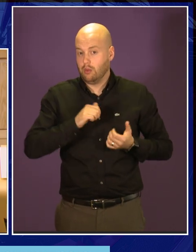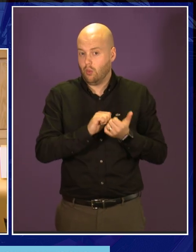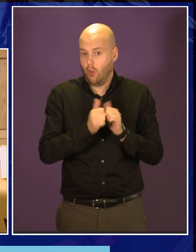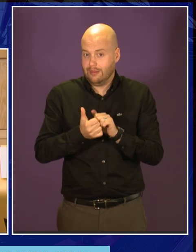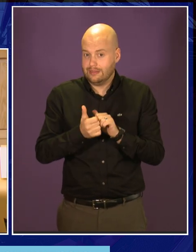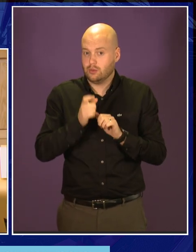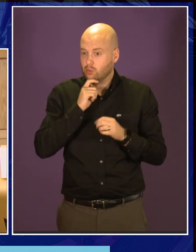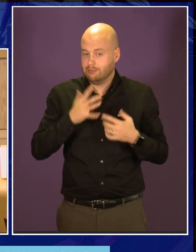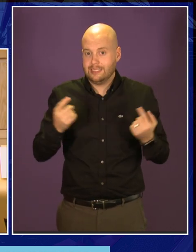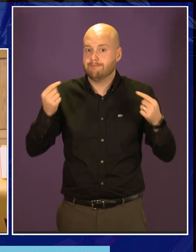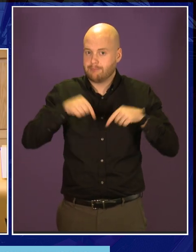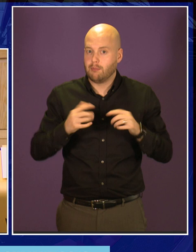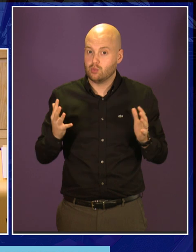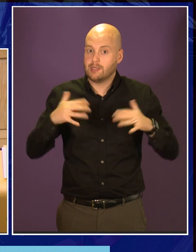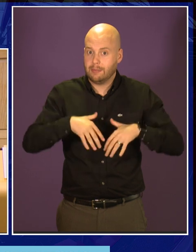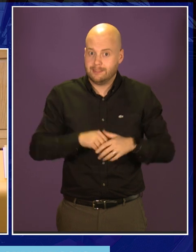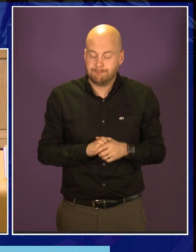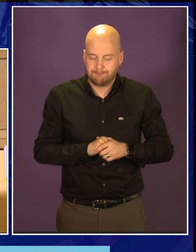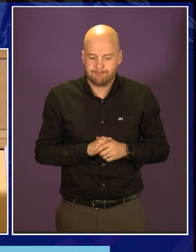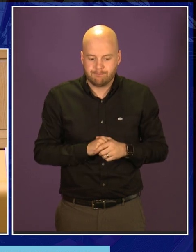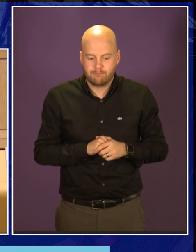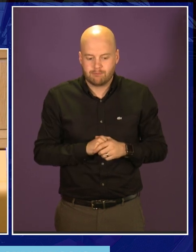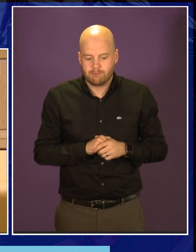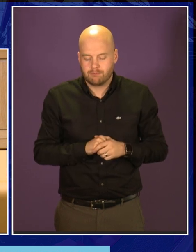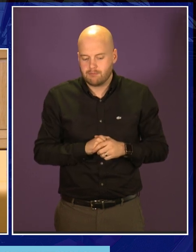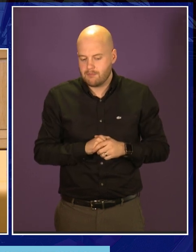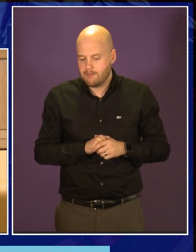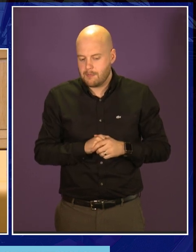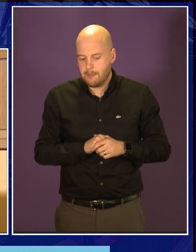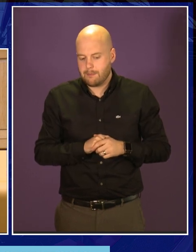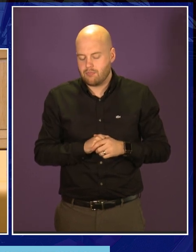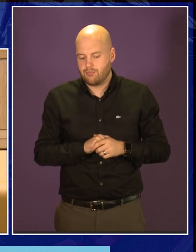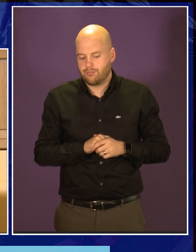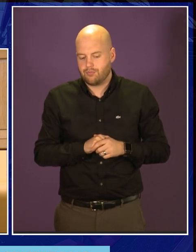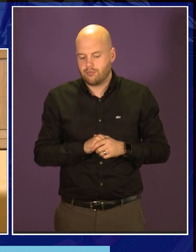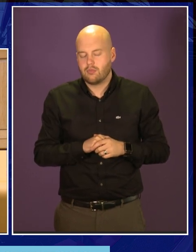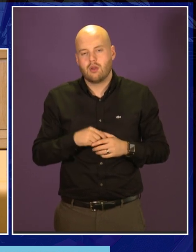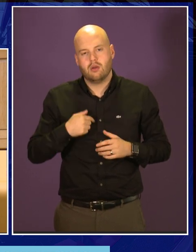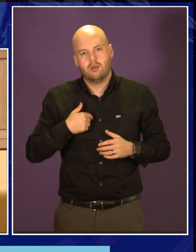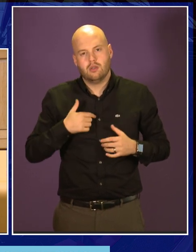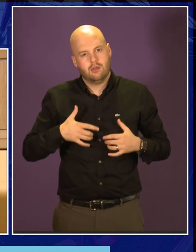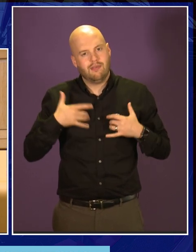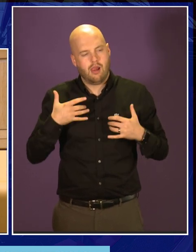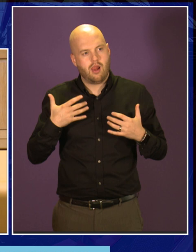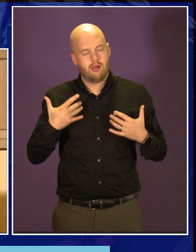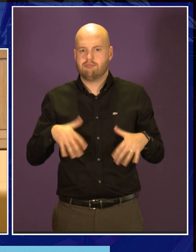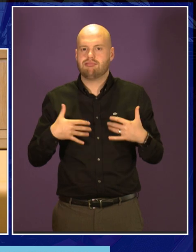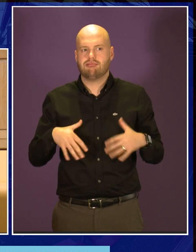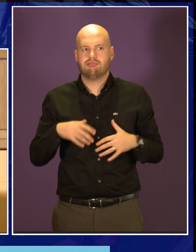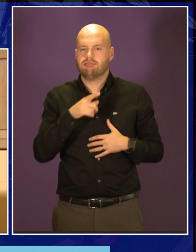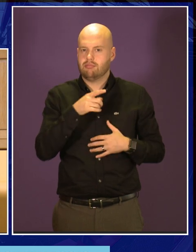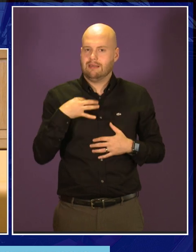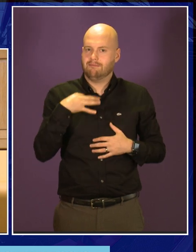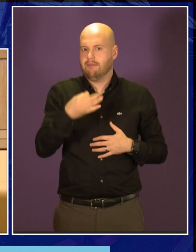attend the summit. I wish to begin by saying that we are very grateful that you invited us, Zambia, to come and attend